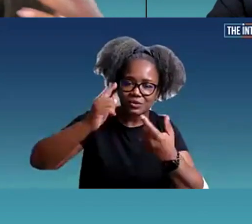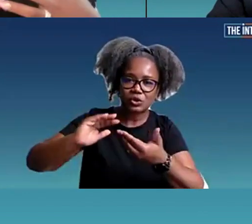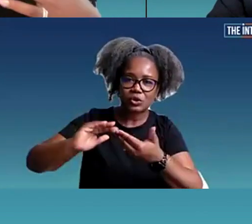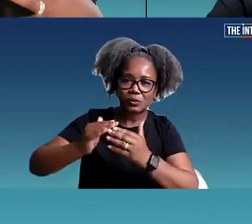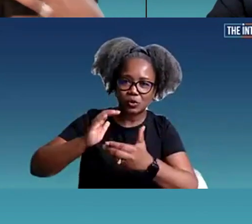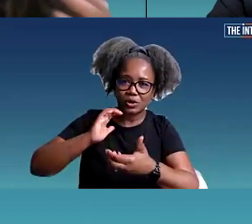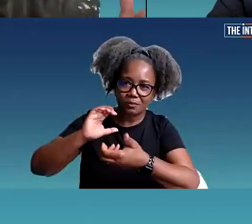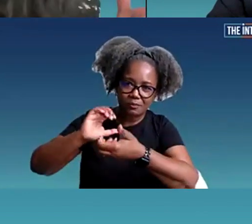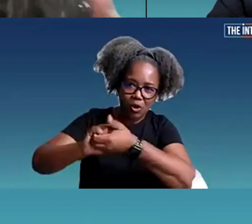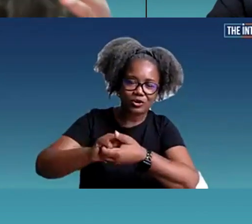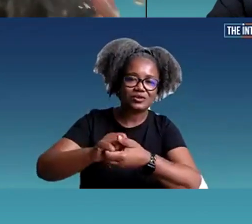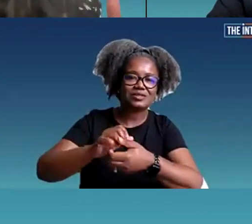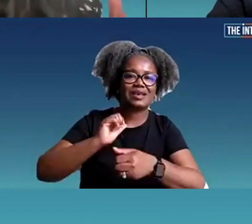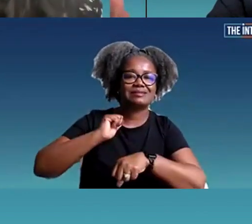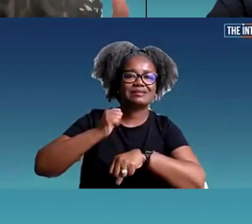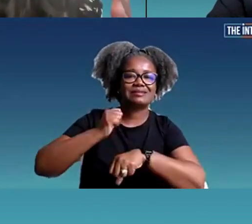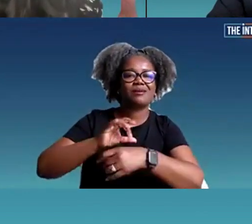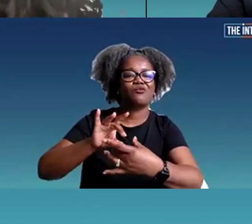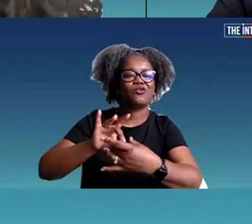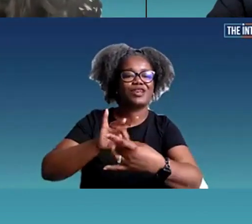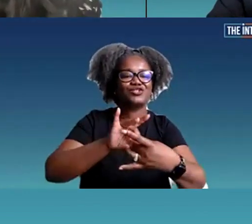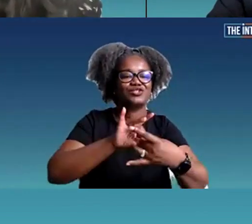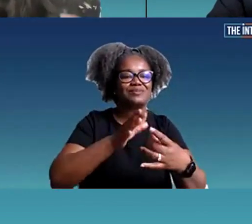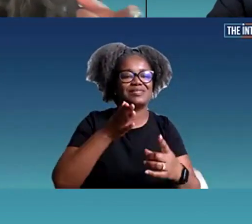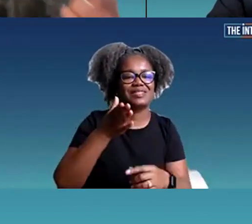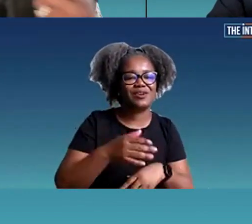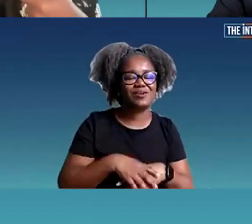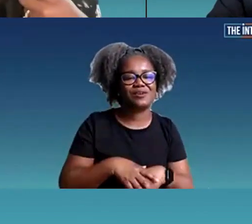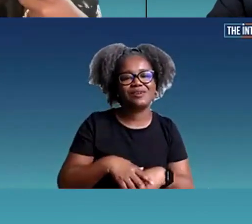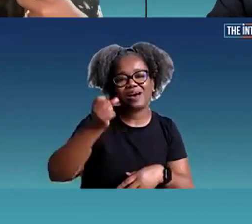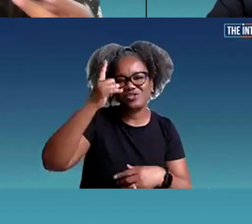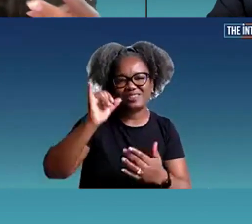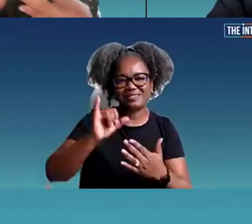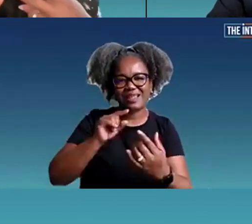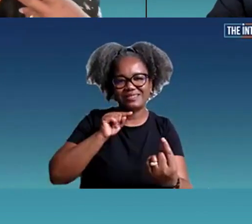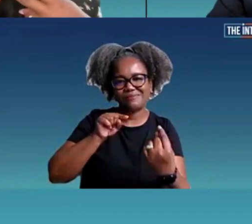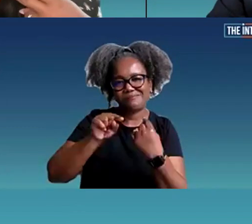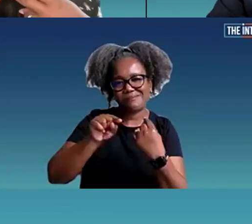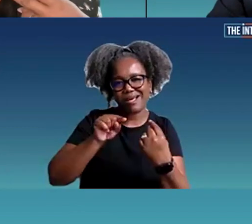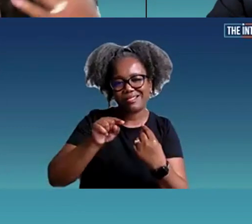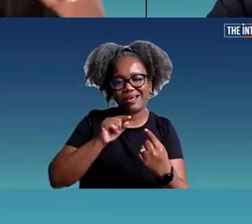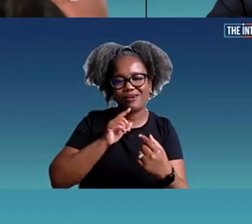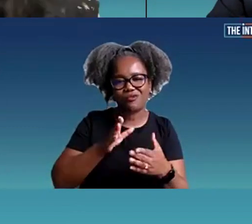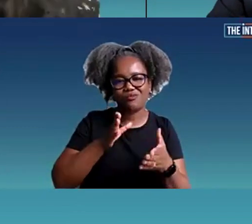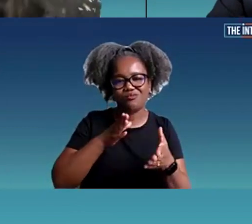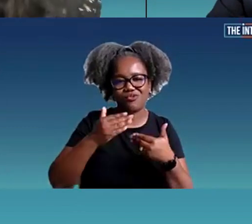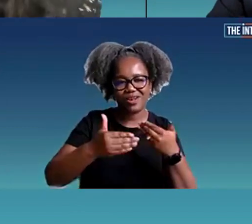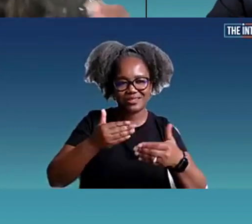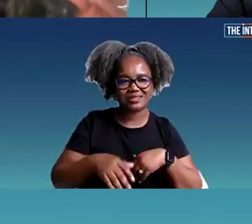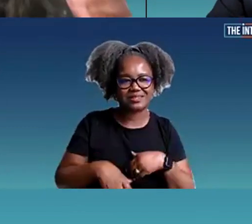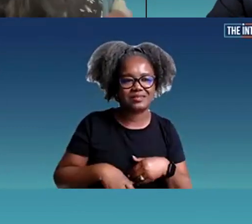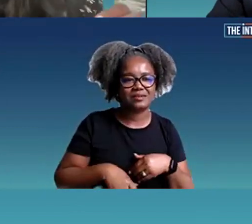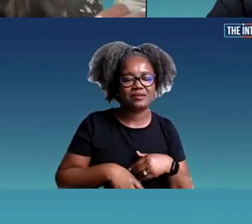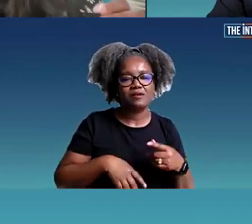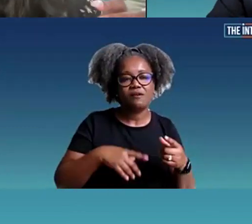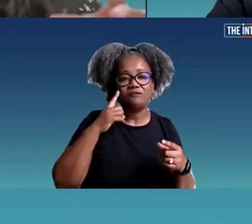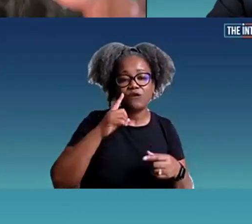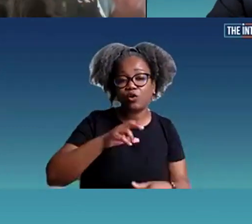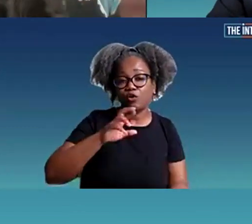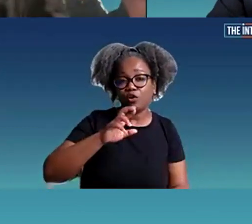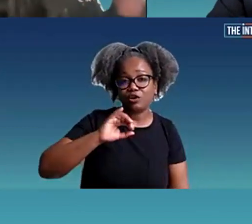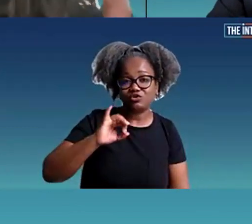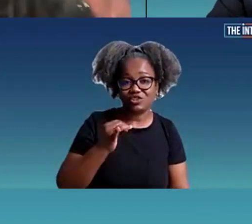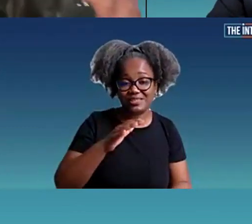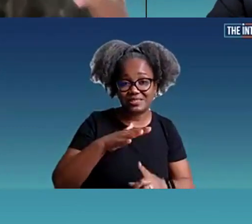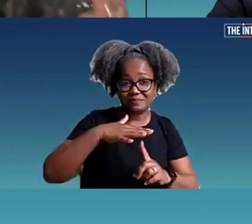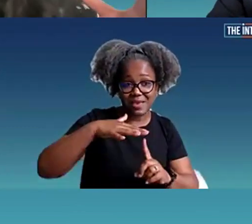point to hundreds and hundreds of reproductive justice, Indigenous-led, Black woman-led organizations around the company